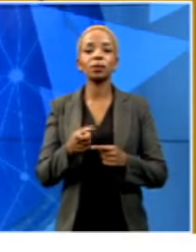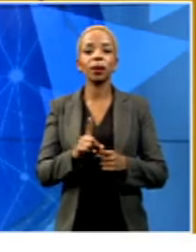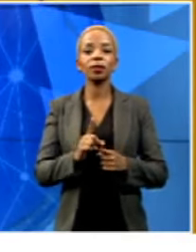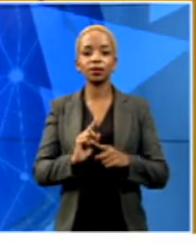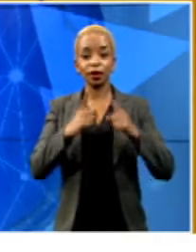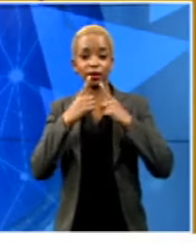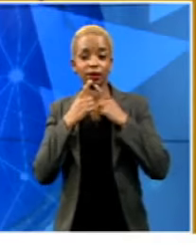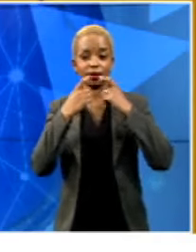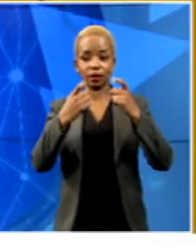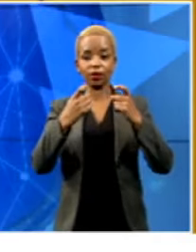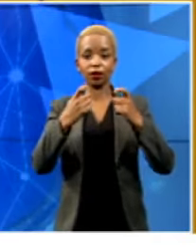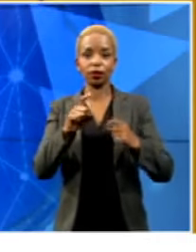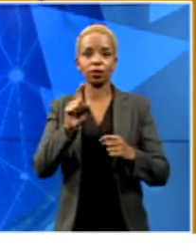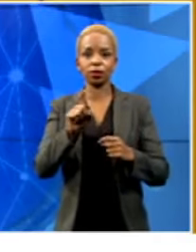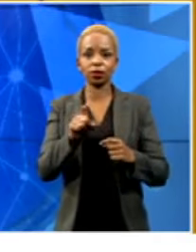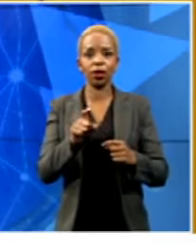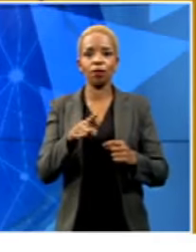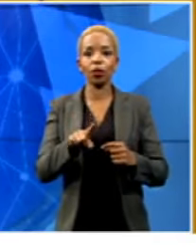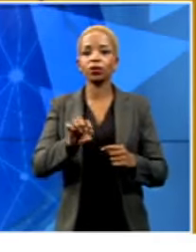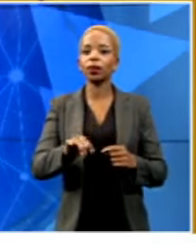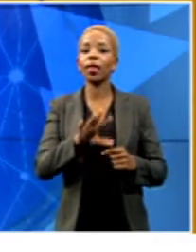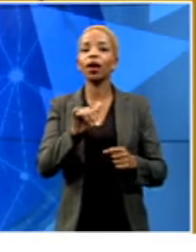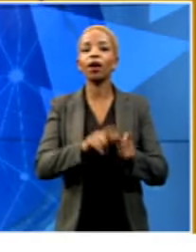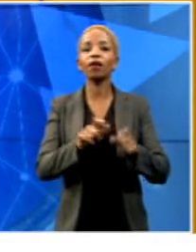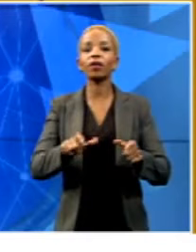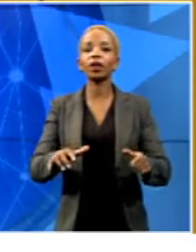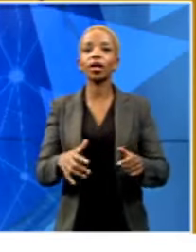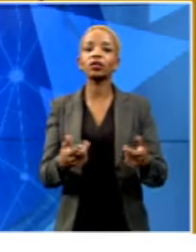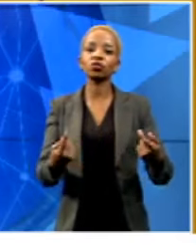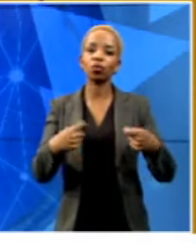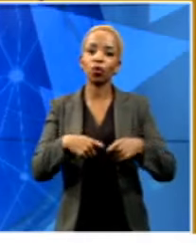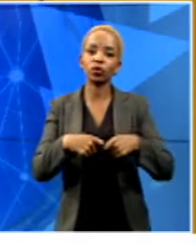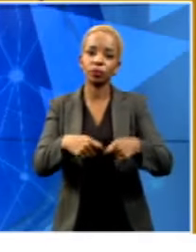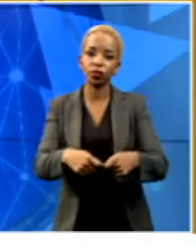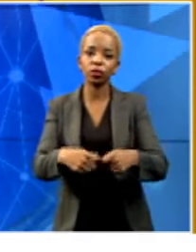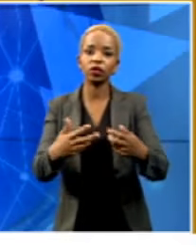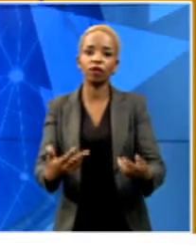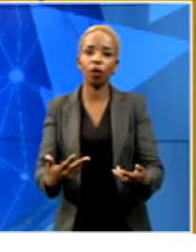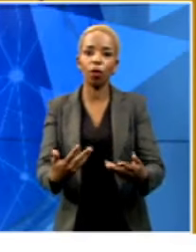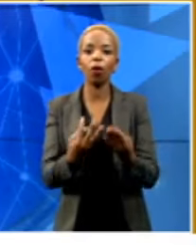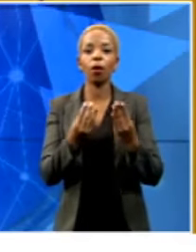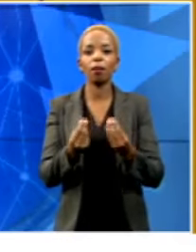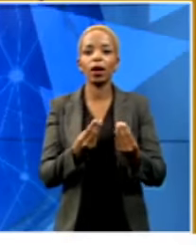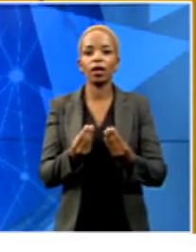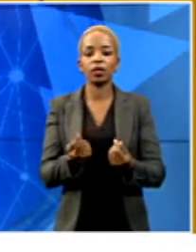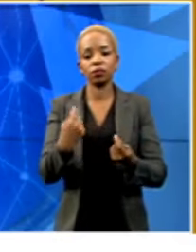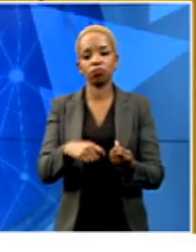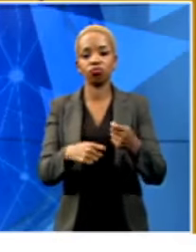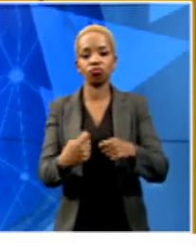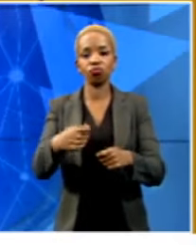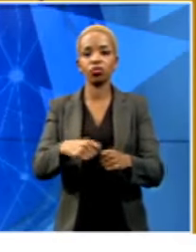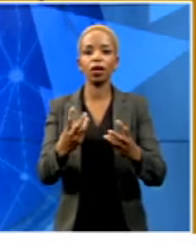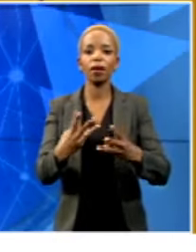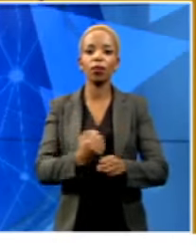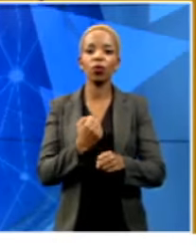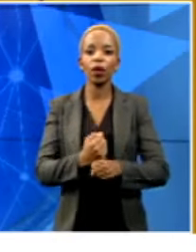South Africans and corporates to contribute towards buying safe, proper masks for frontline heroes such as healthcare